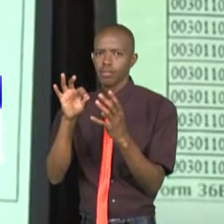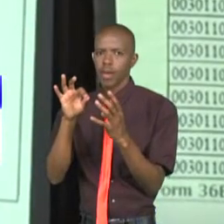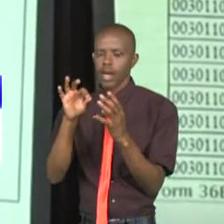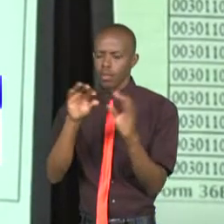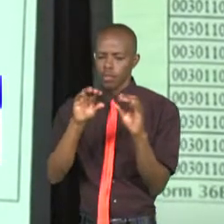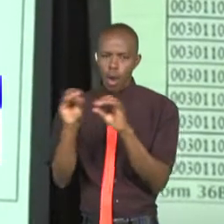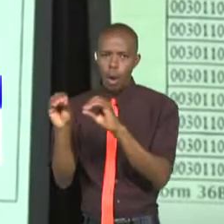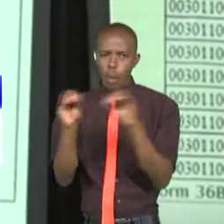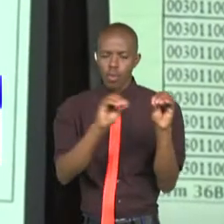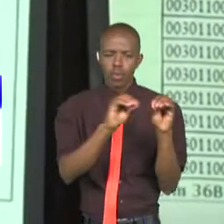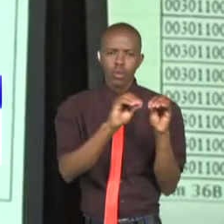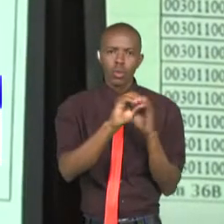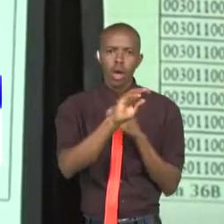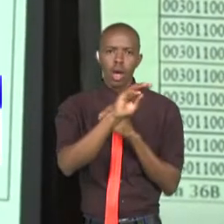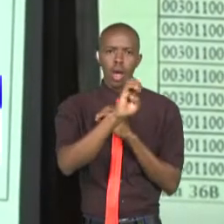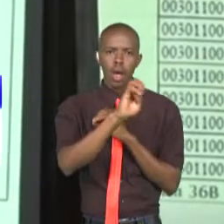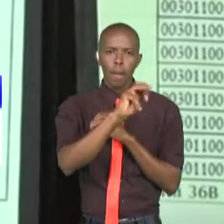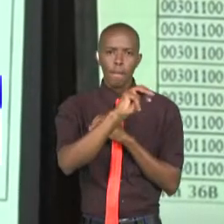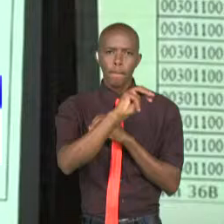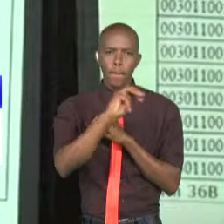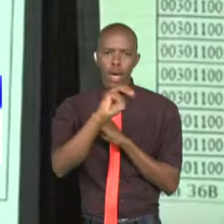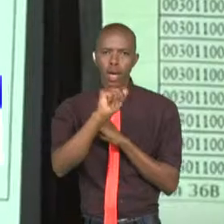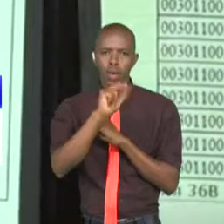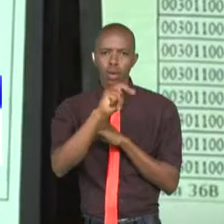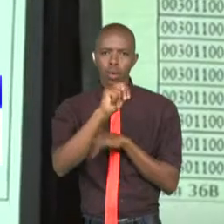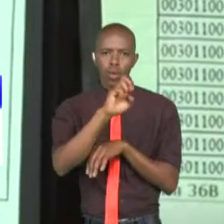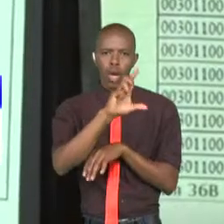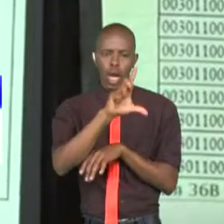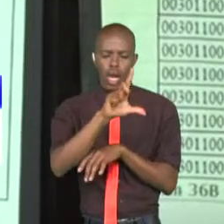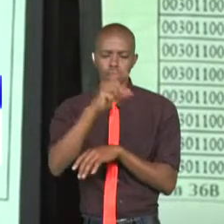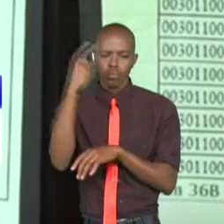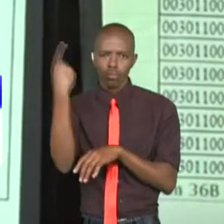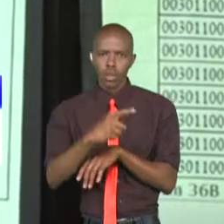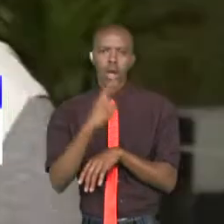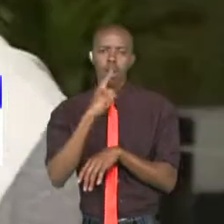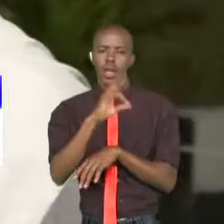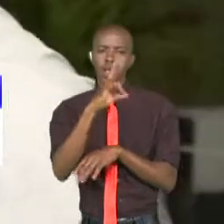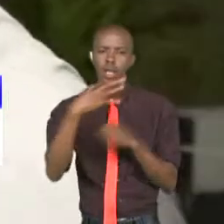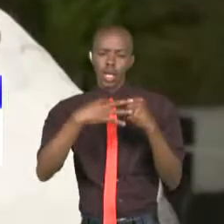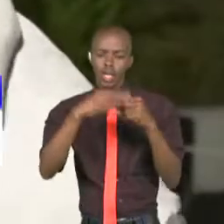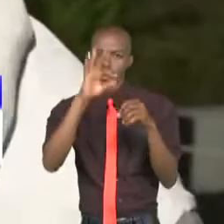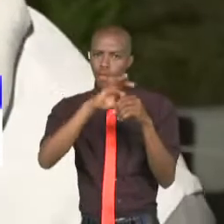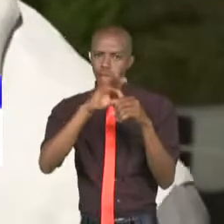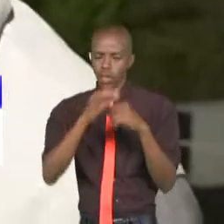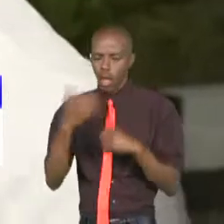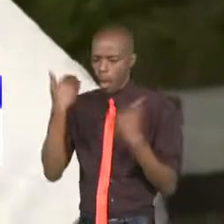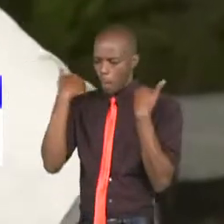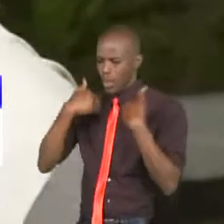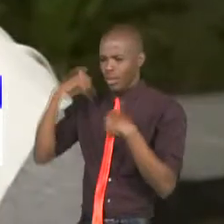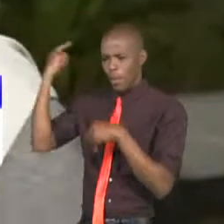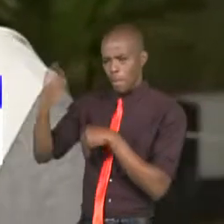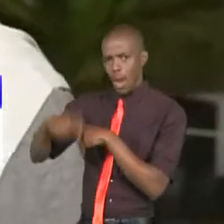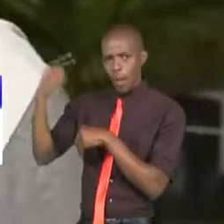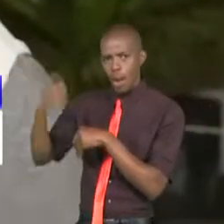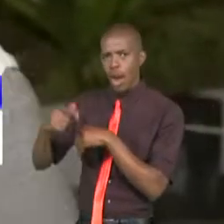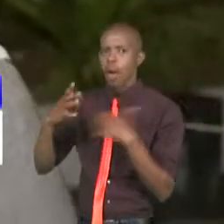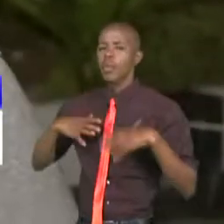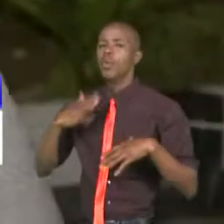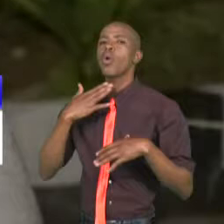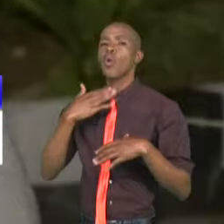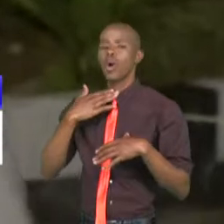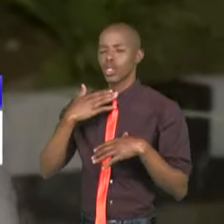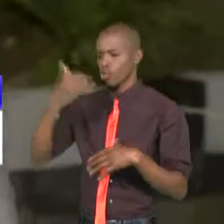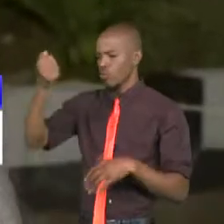Emmanuel Karania, who defeated him with 138 votes. Nimepigwa kiasi ya watu wanataka kutoa